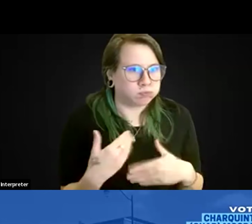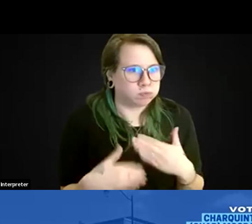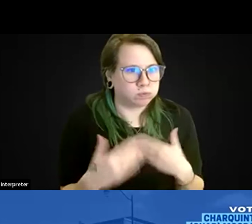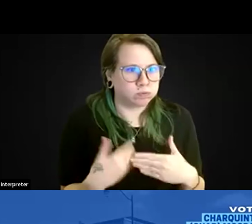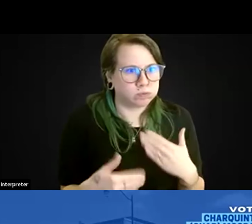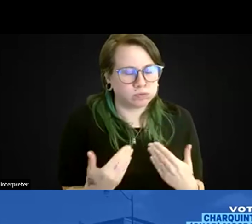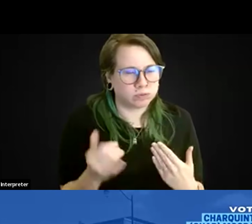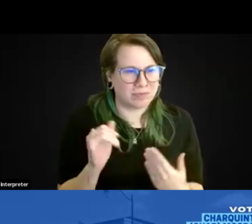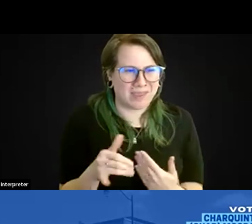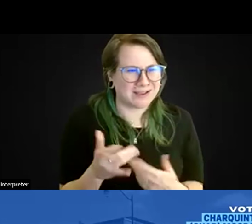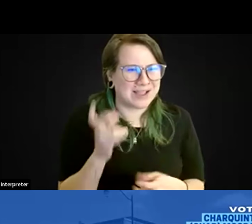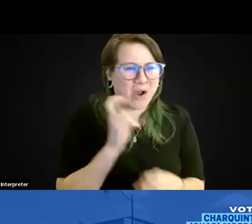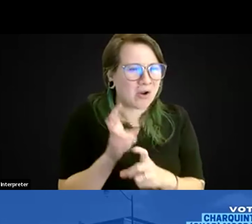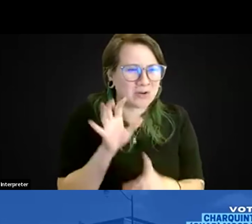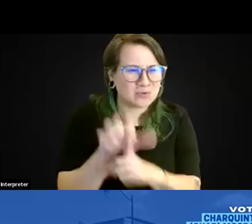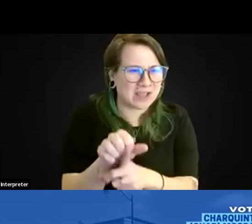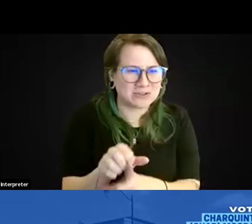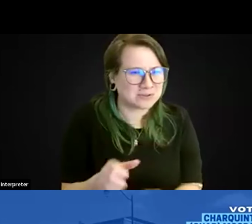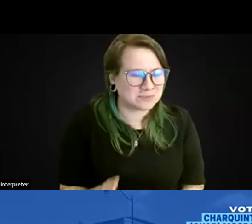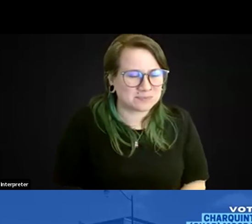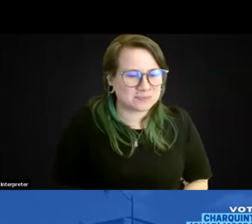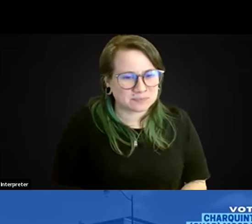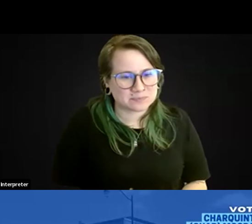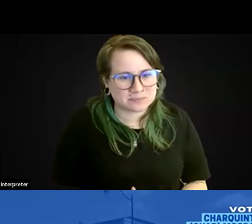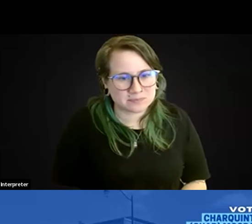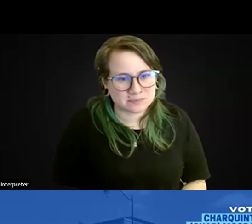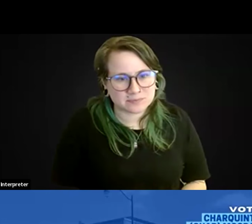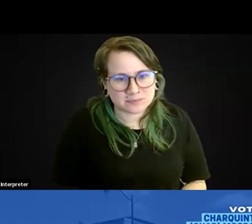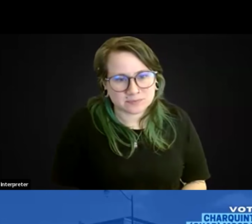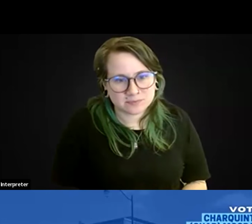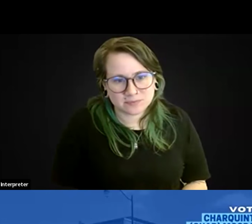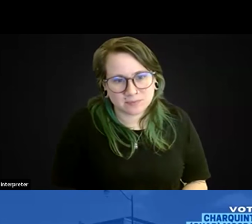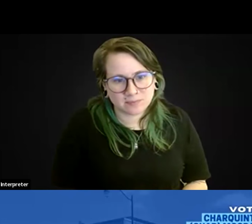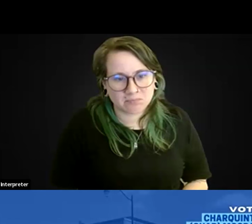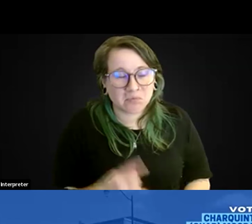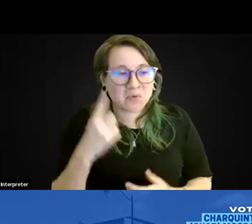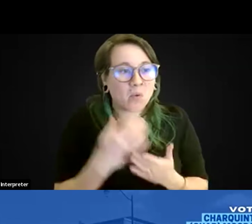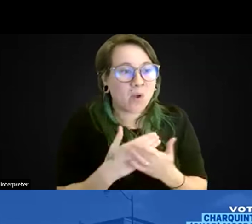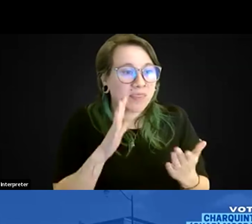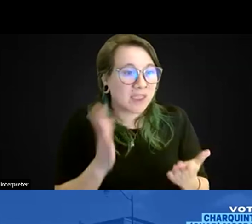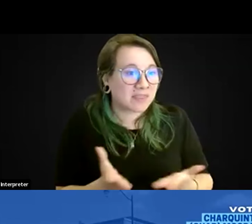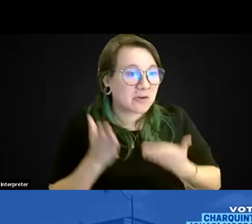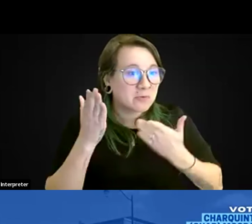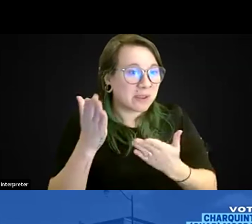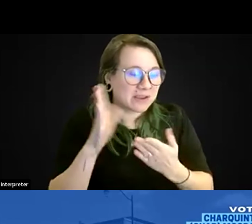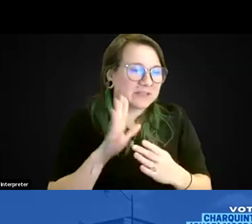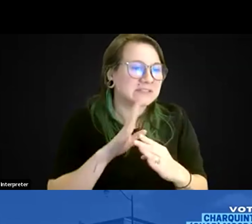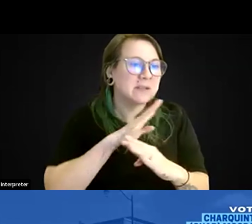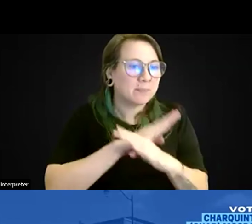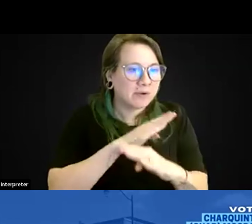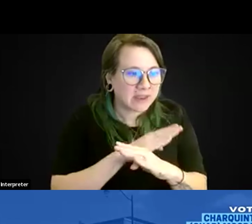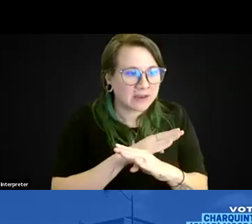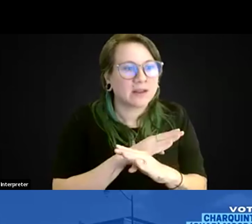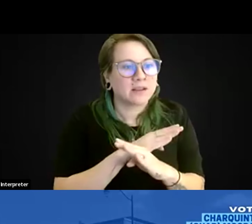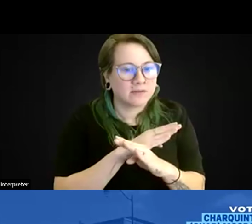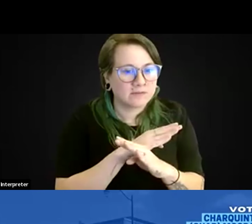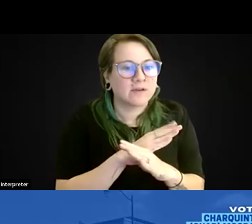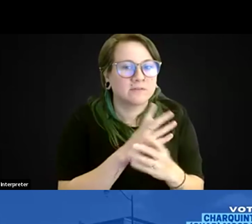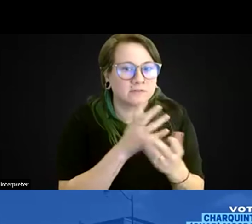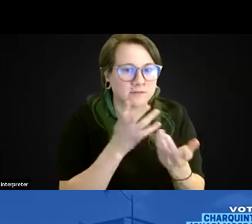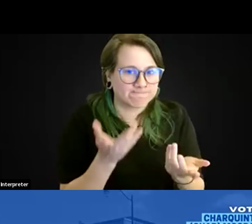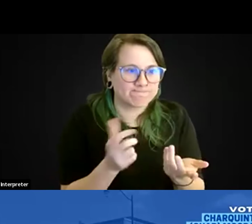was it's hard to catch him. So one thing that I'm recommending is the preventative measures with those, and